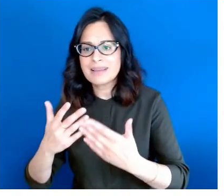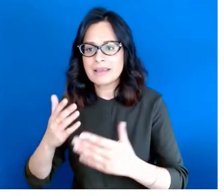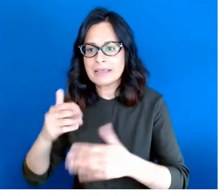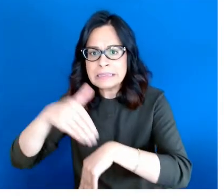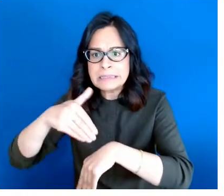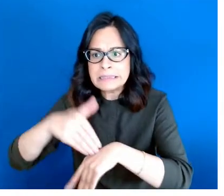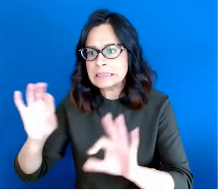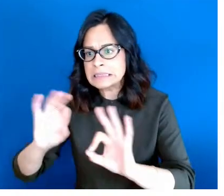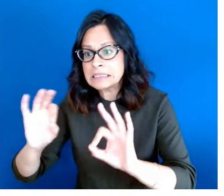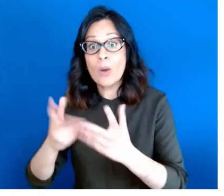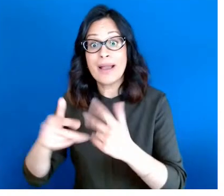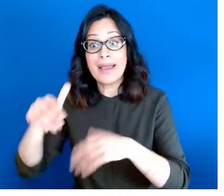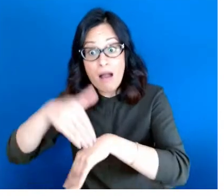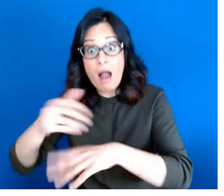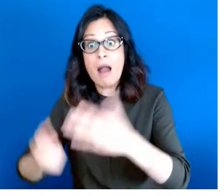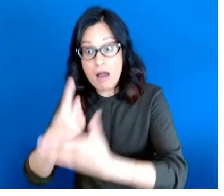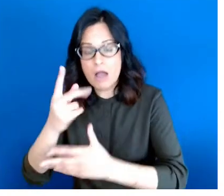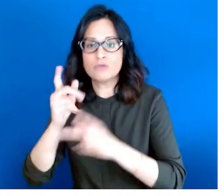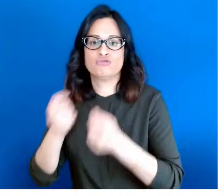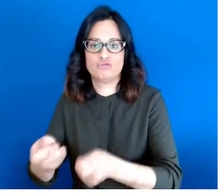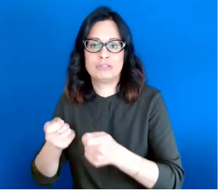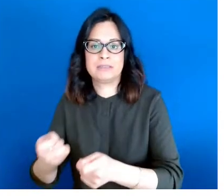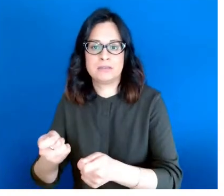the side effects.